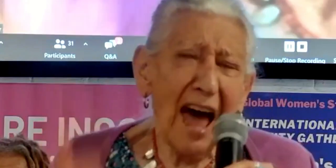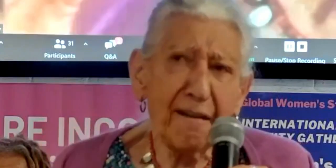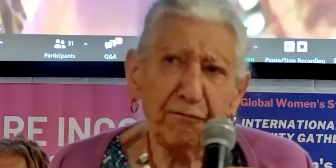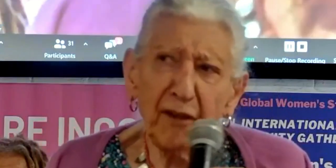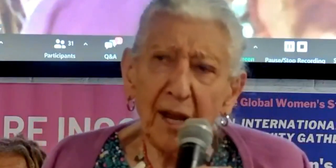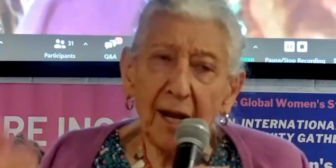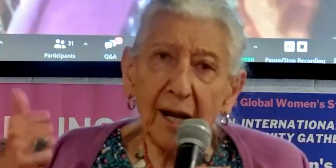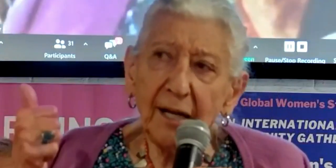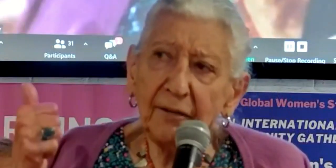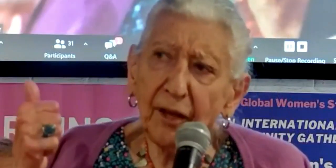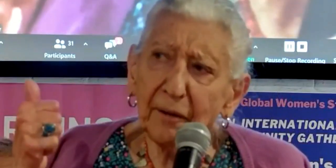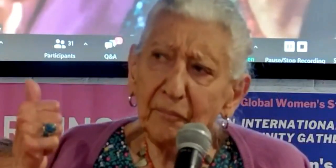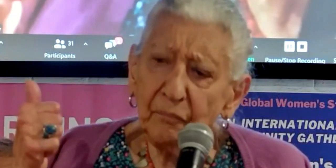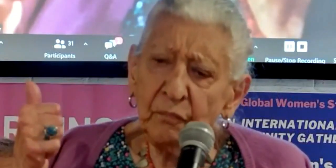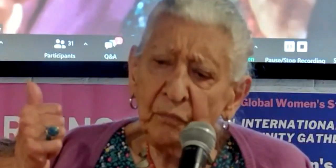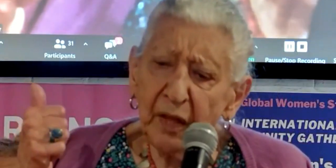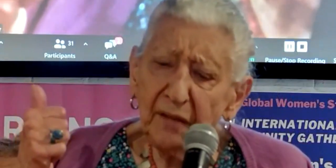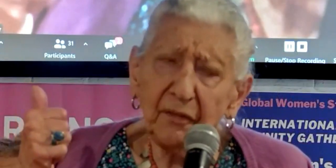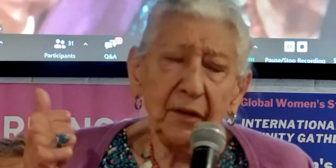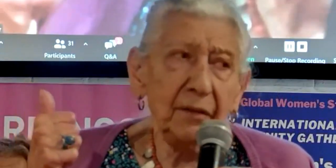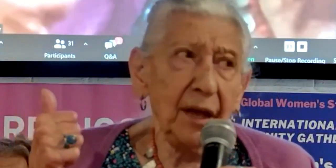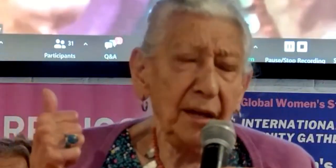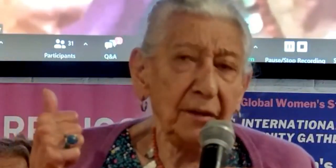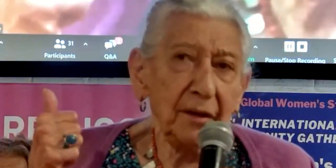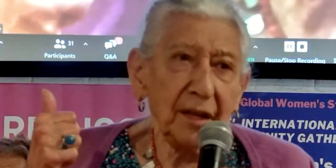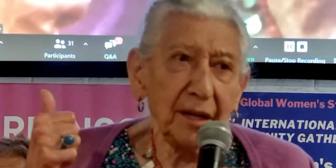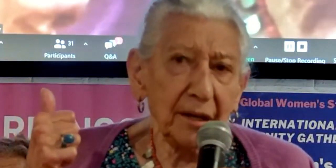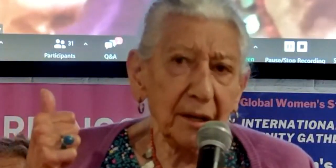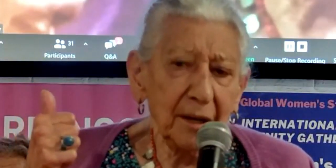the life in the